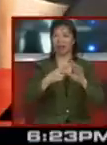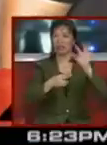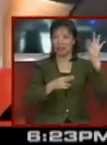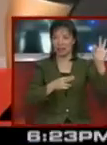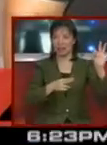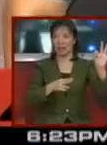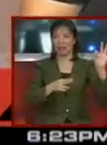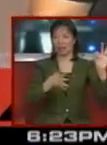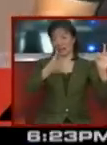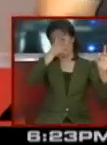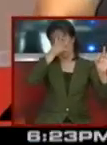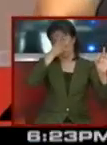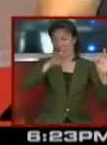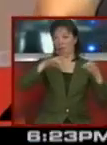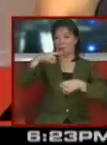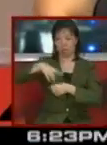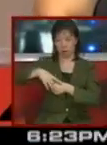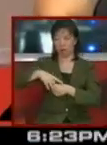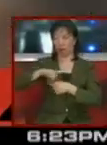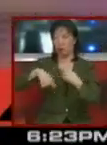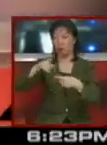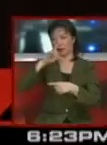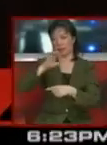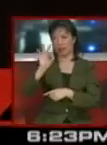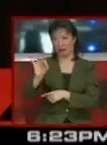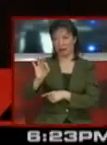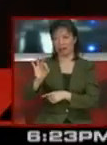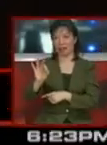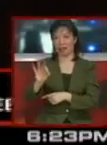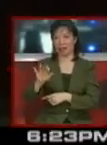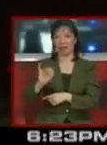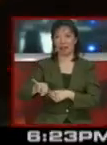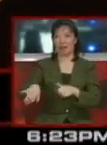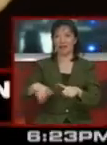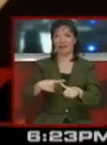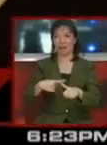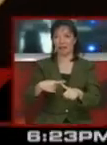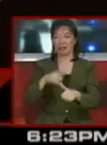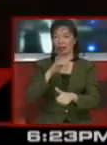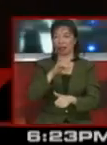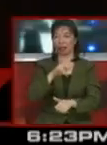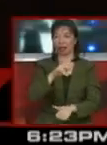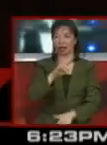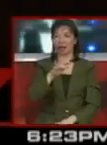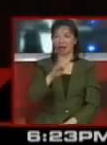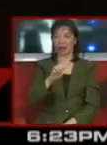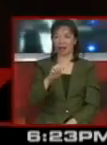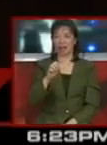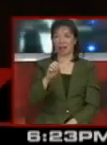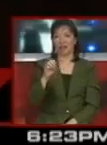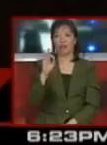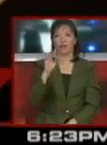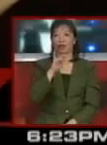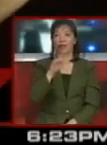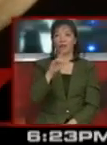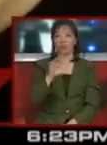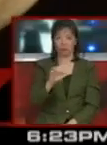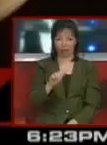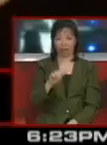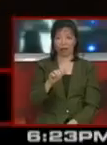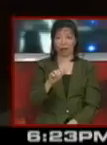ng sariling ama noong siya ay 9 years old pa lang. It's my first indie film kasi tapos under Cinemalaya pa. So,